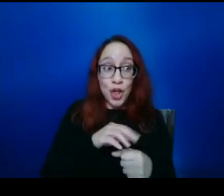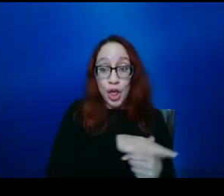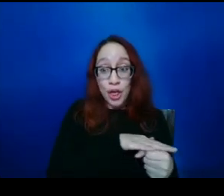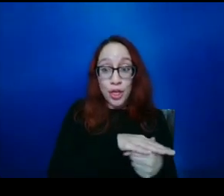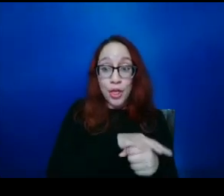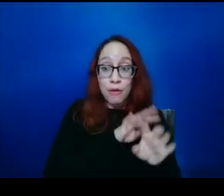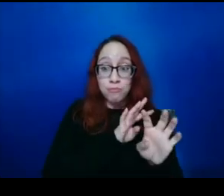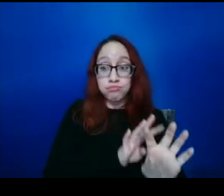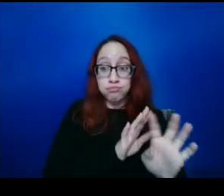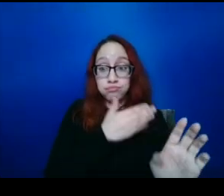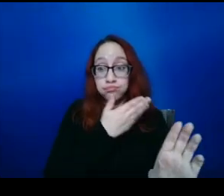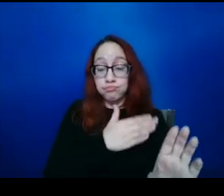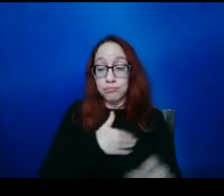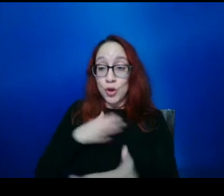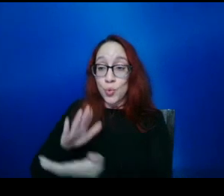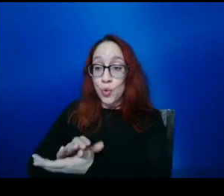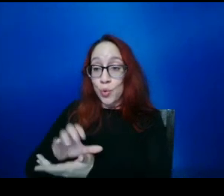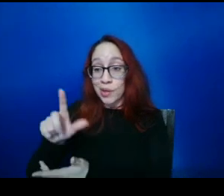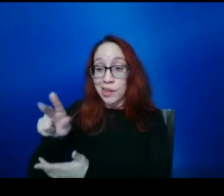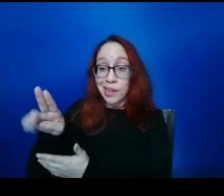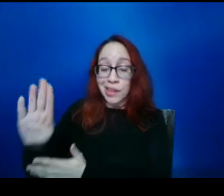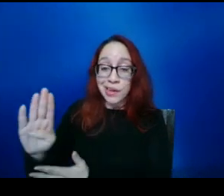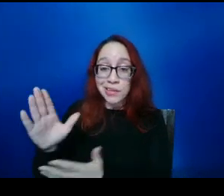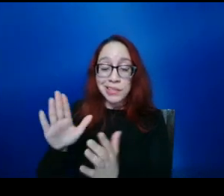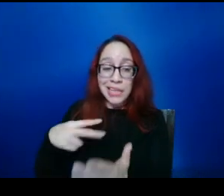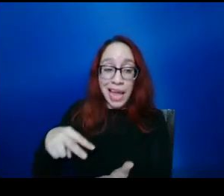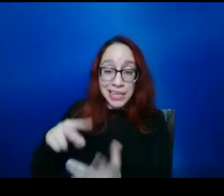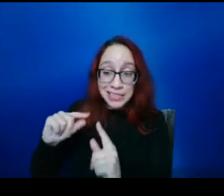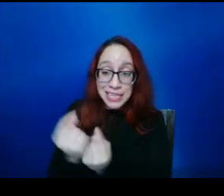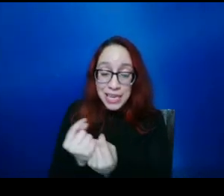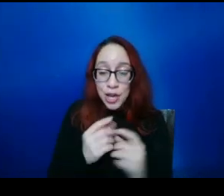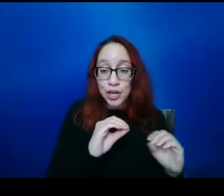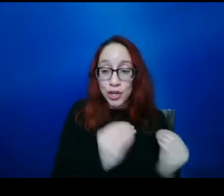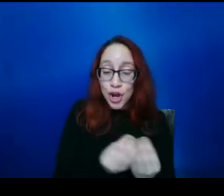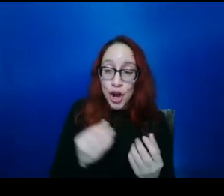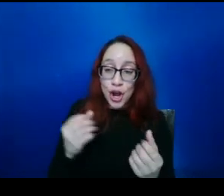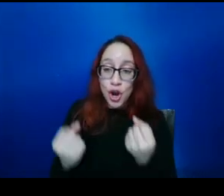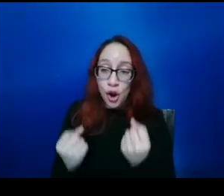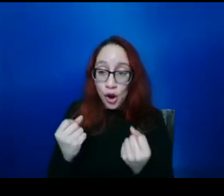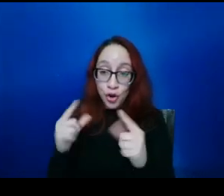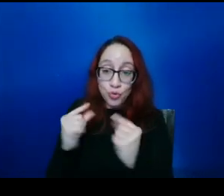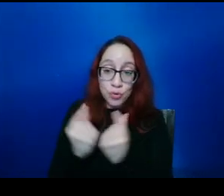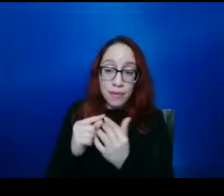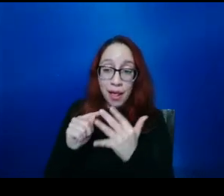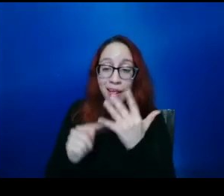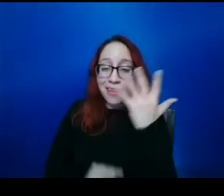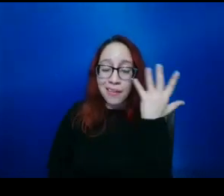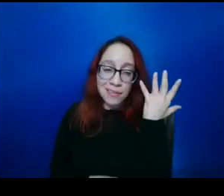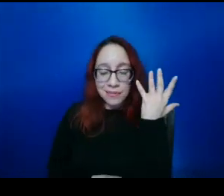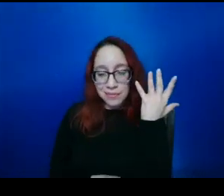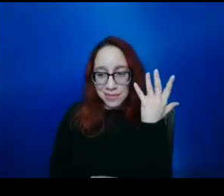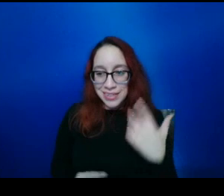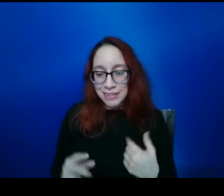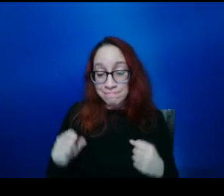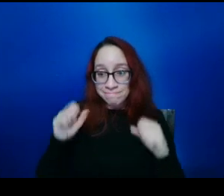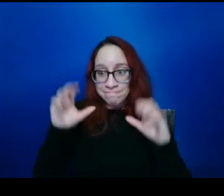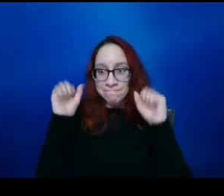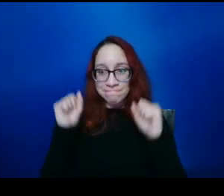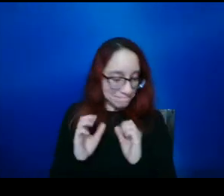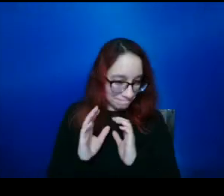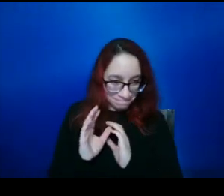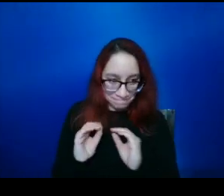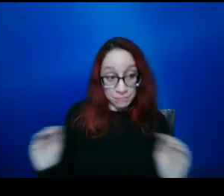marching bands, school clubs, dance teams, community organizations, car groups, and much more. To no surprise,